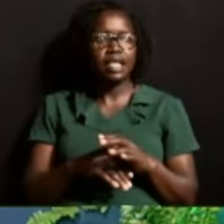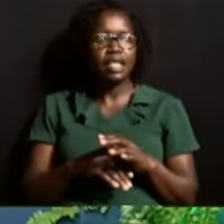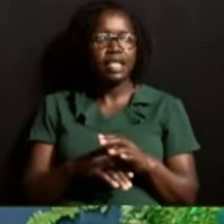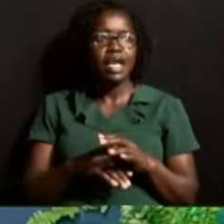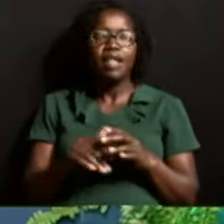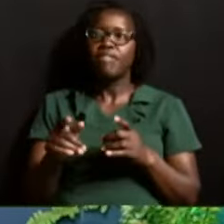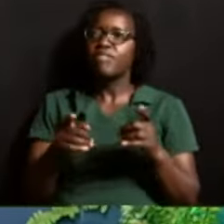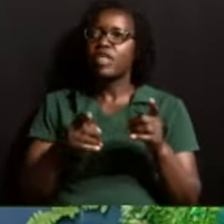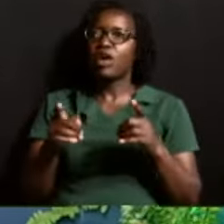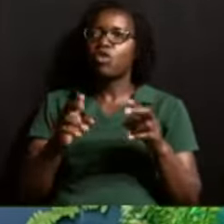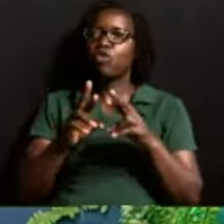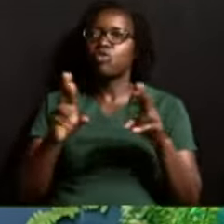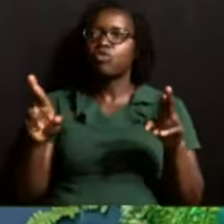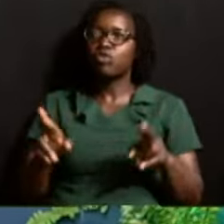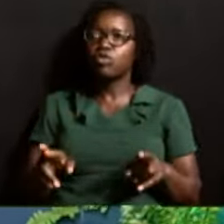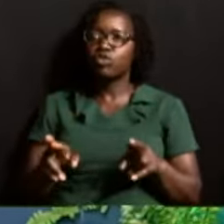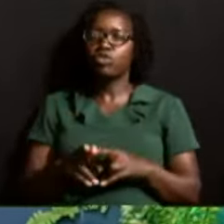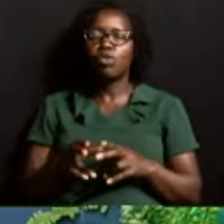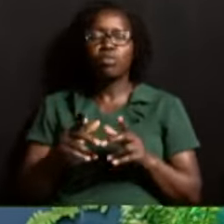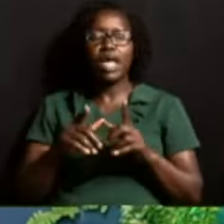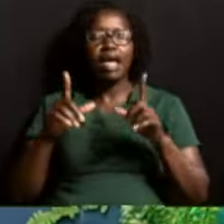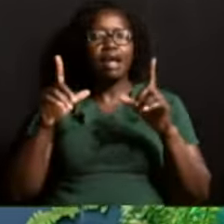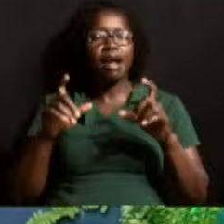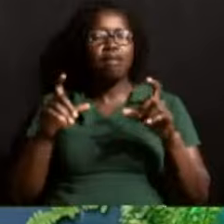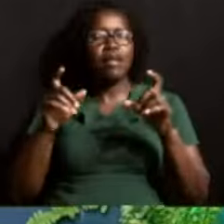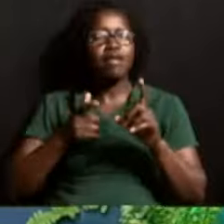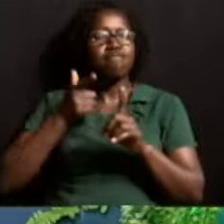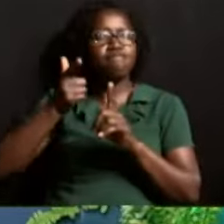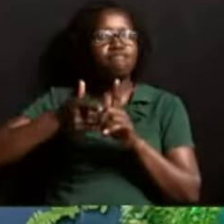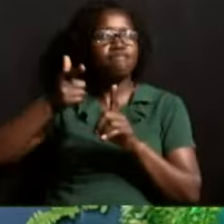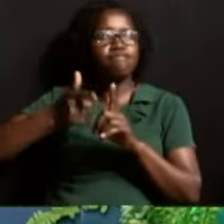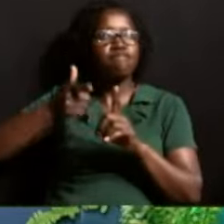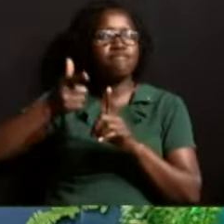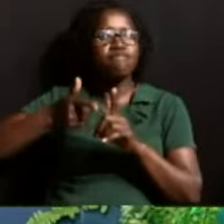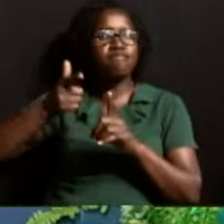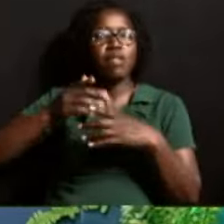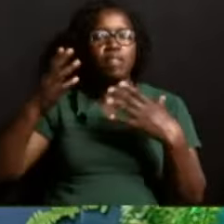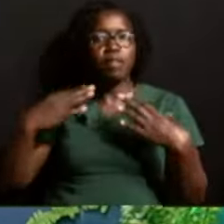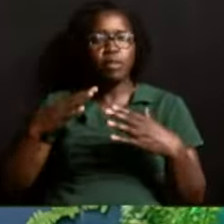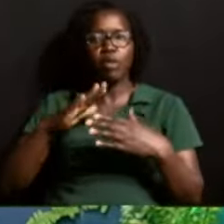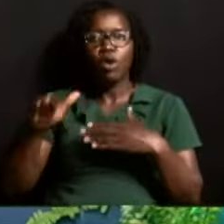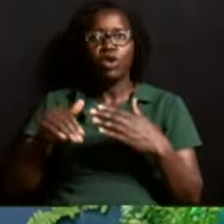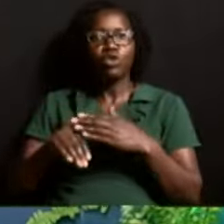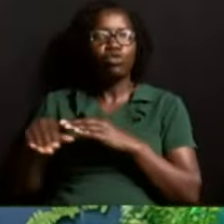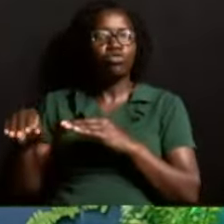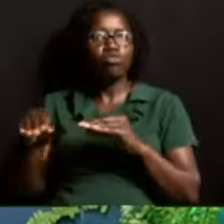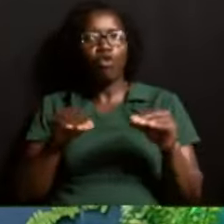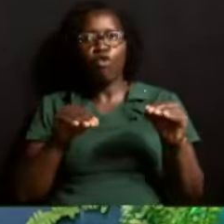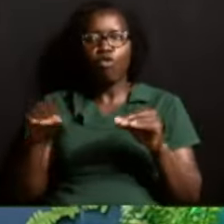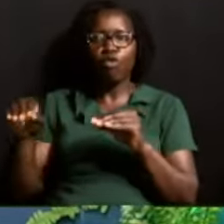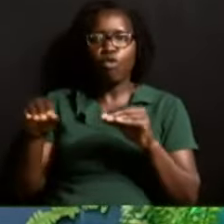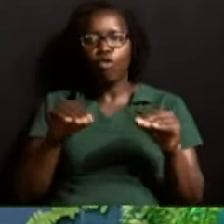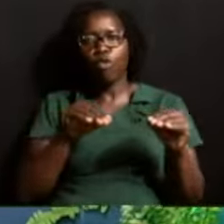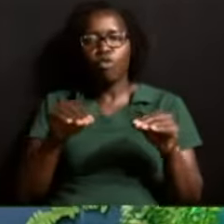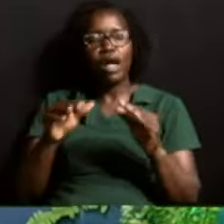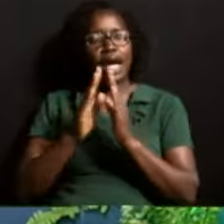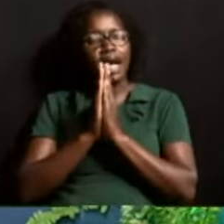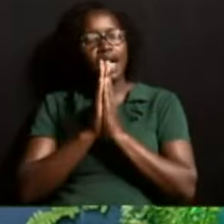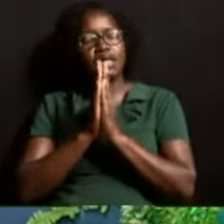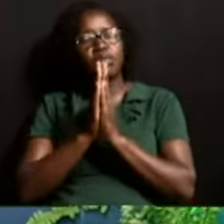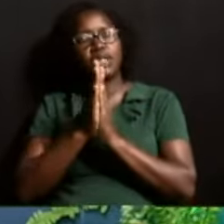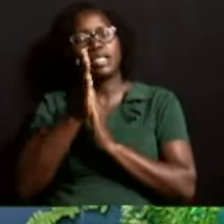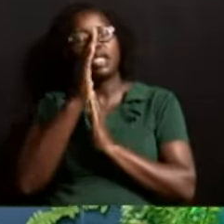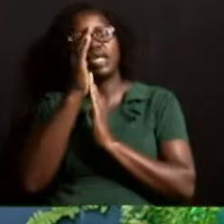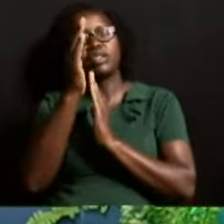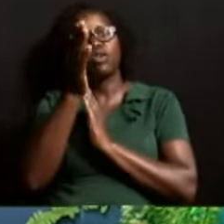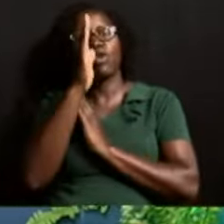control room and the camera people and all those who are moving up and down. I pray that God Almighty